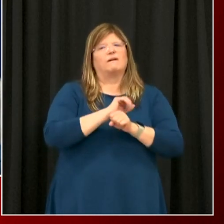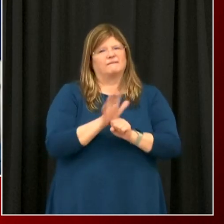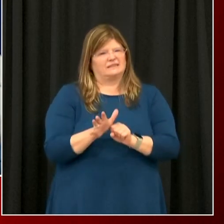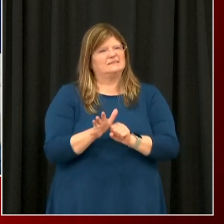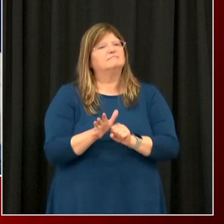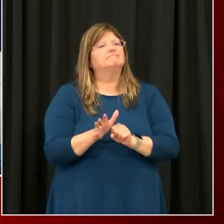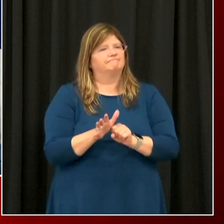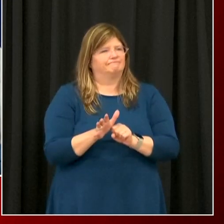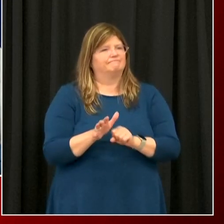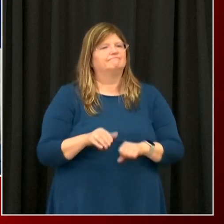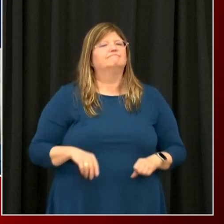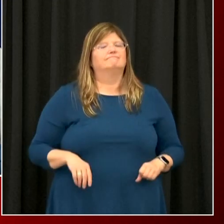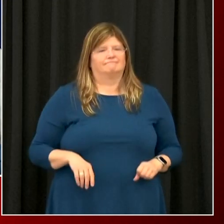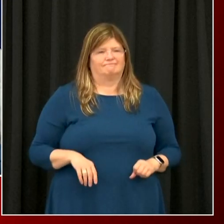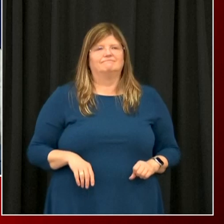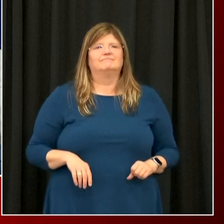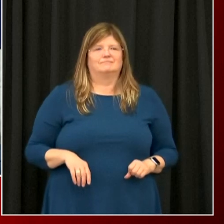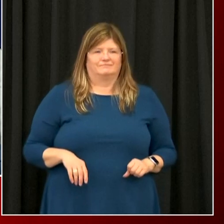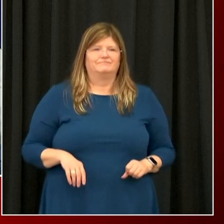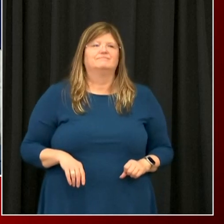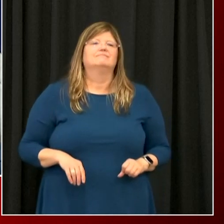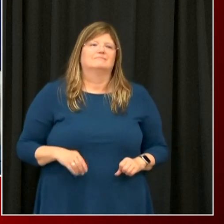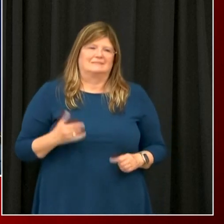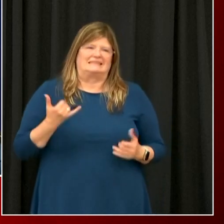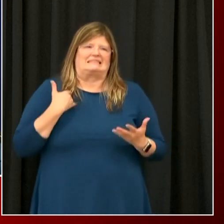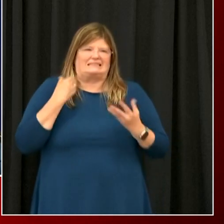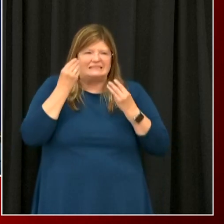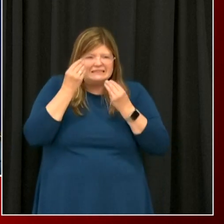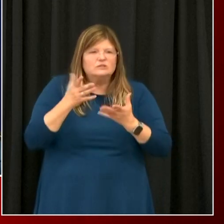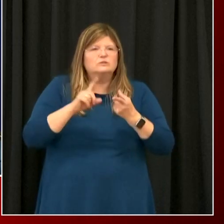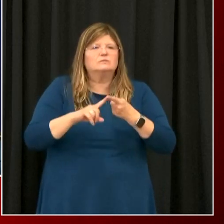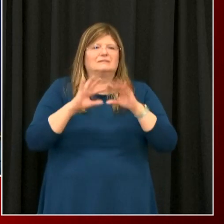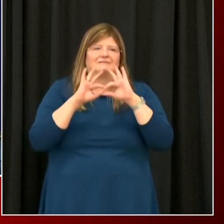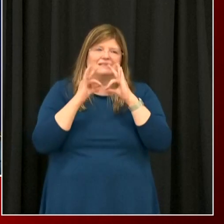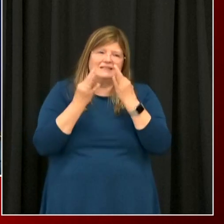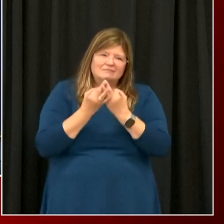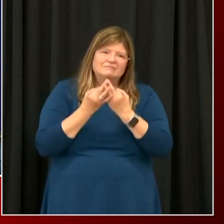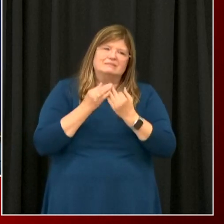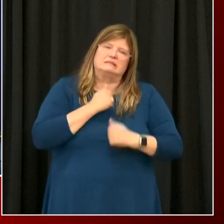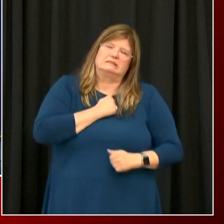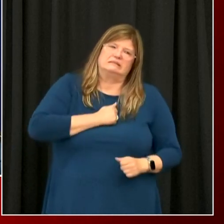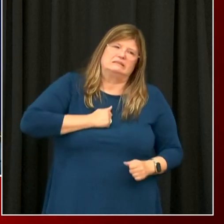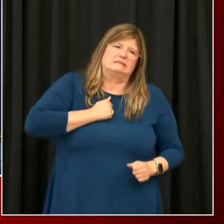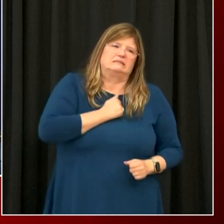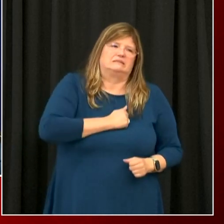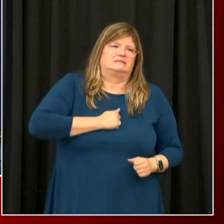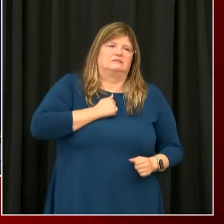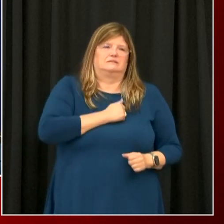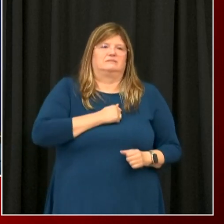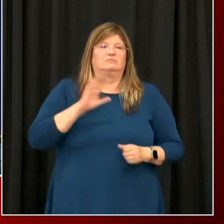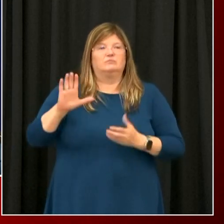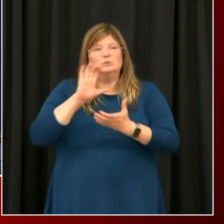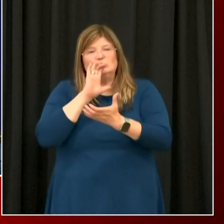want to extend my sincere condolences to his family, his wife, his 4 children, his